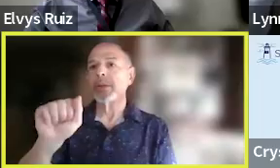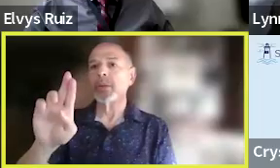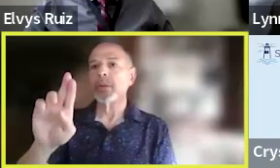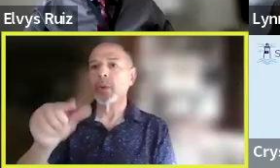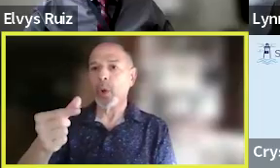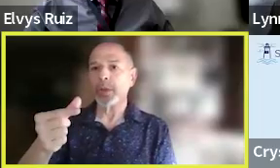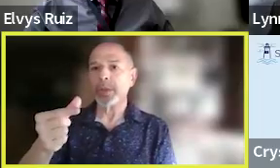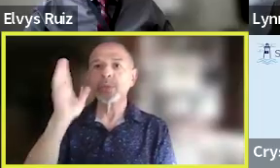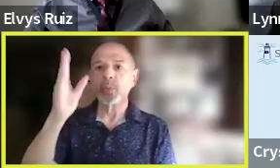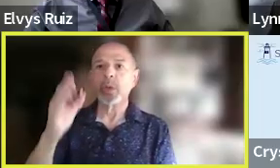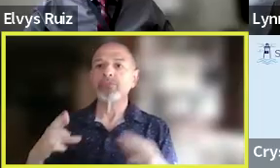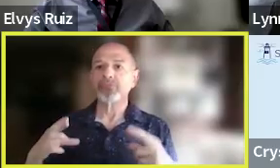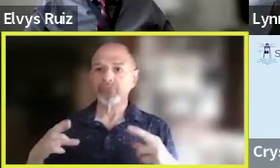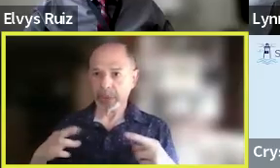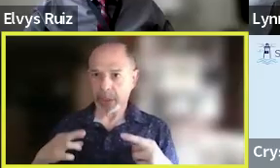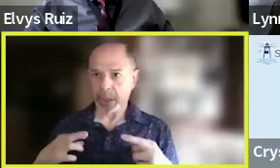be,